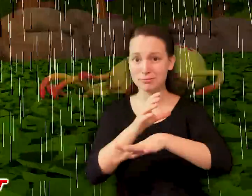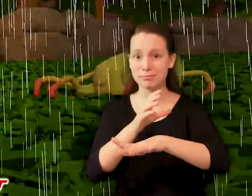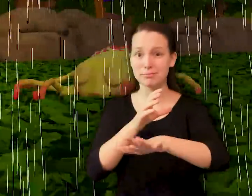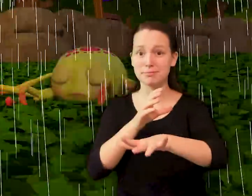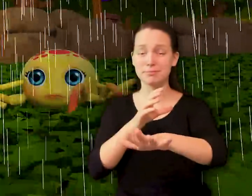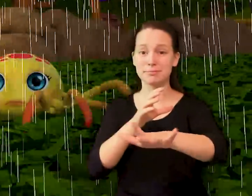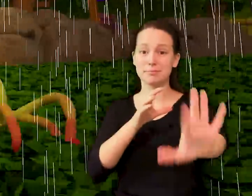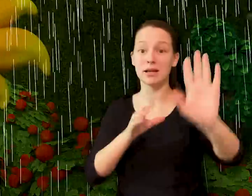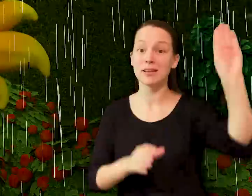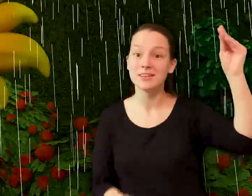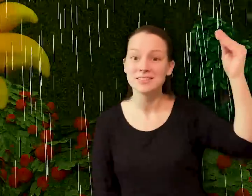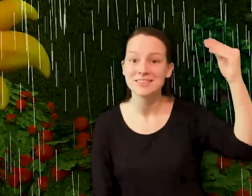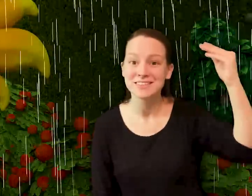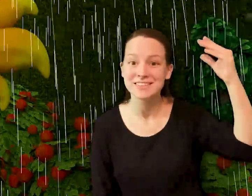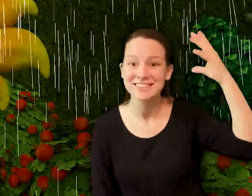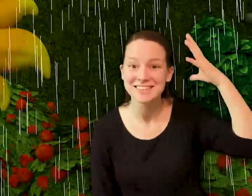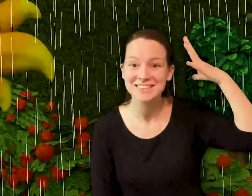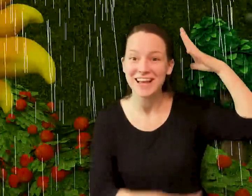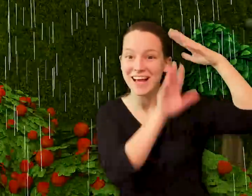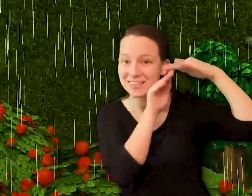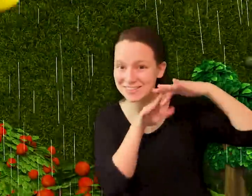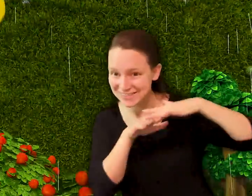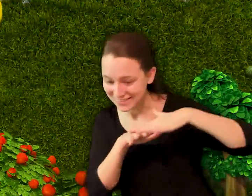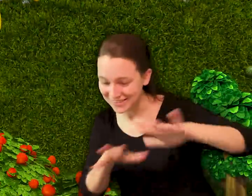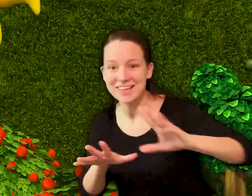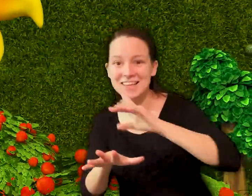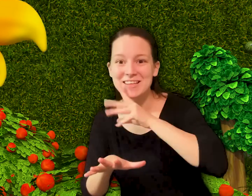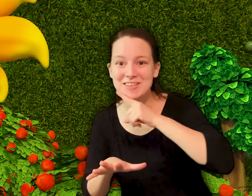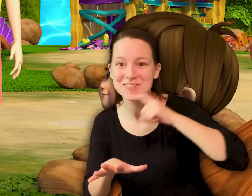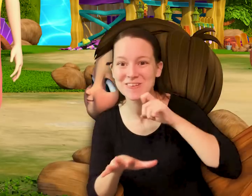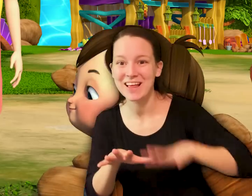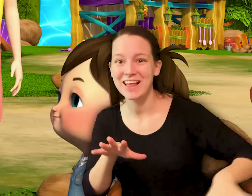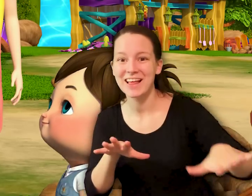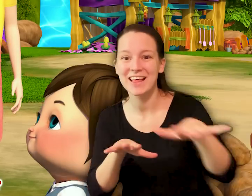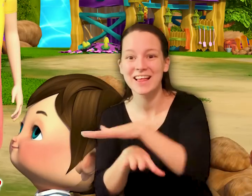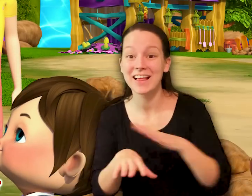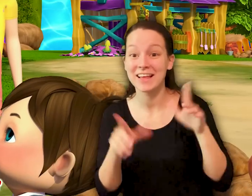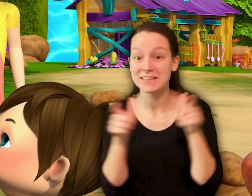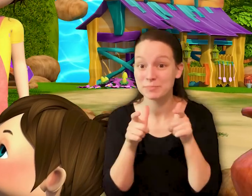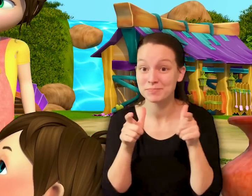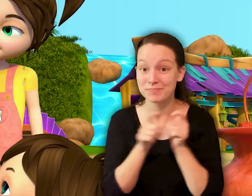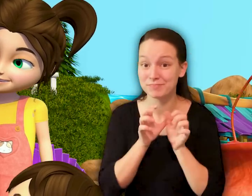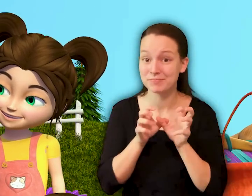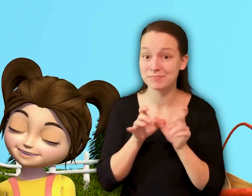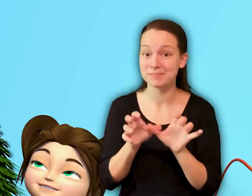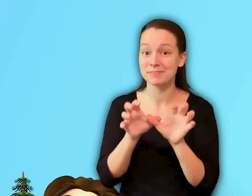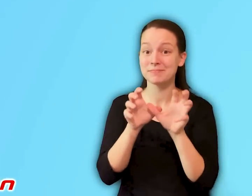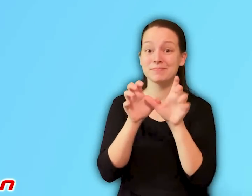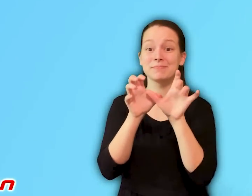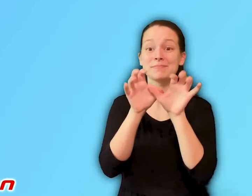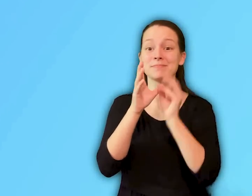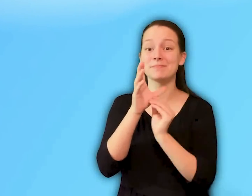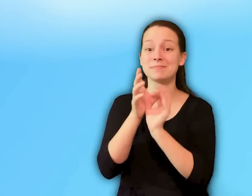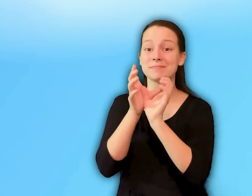the spider out out came the Sun and dried up all the rain and the iny wind's sper climbed up